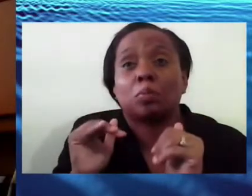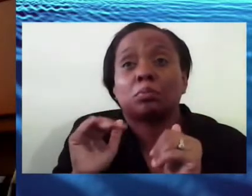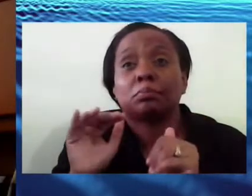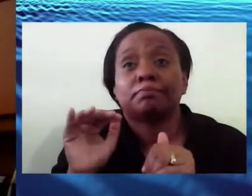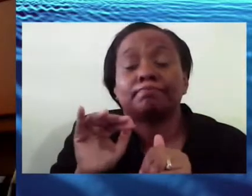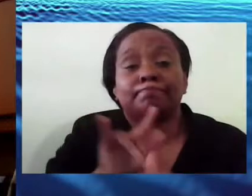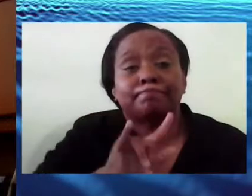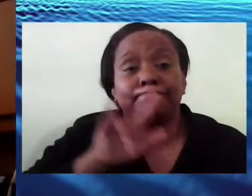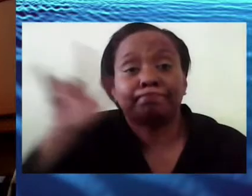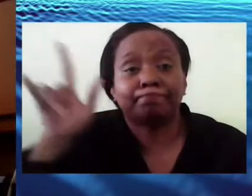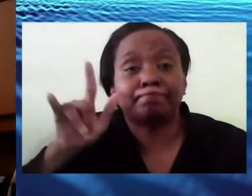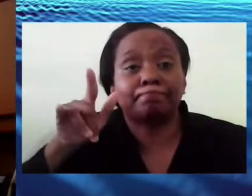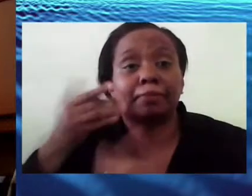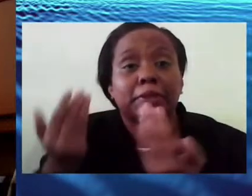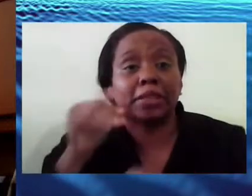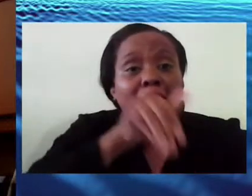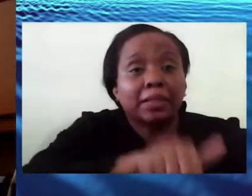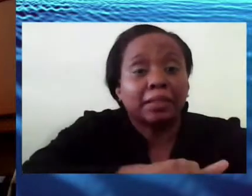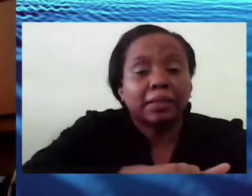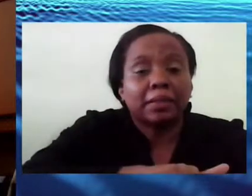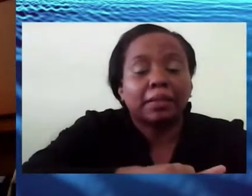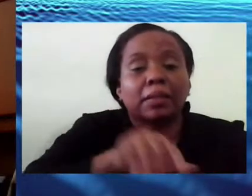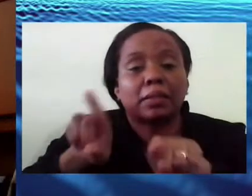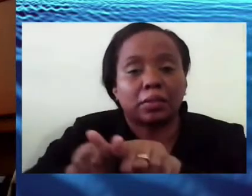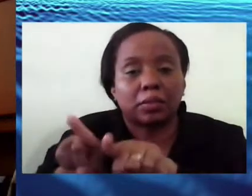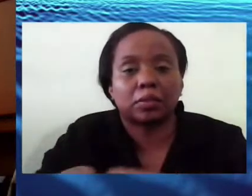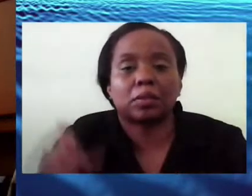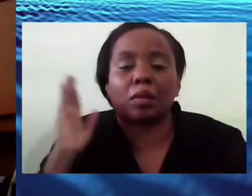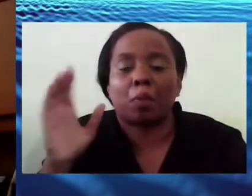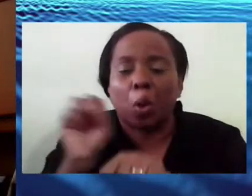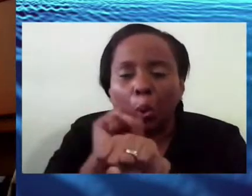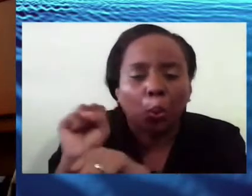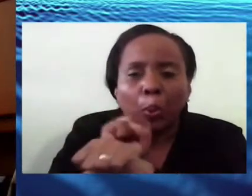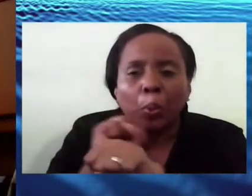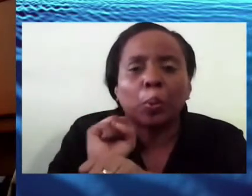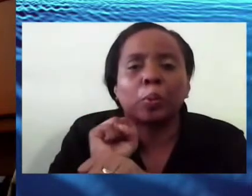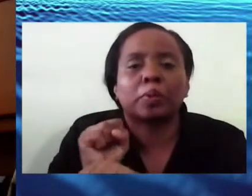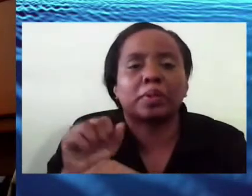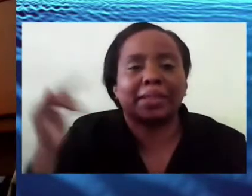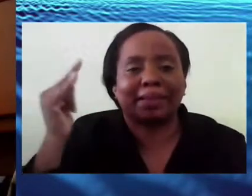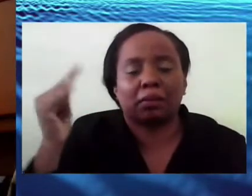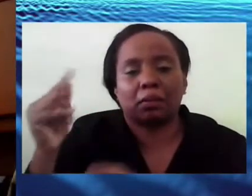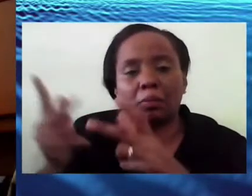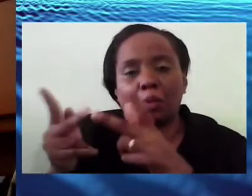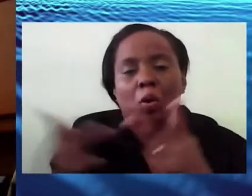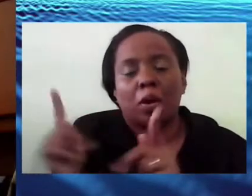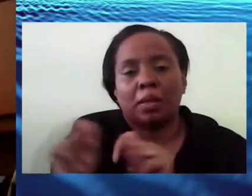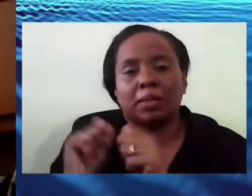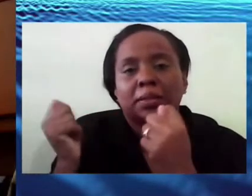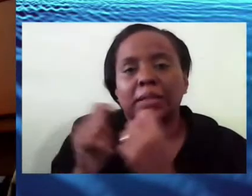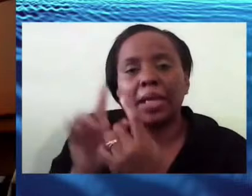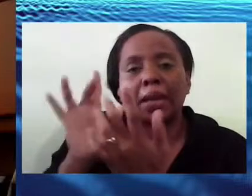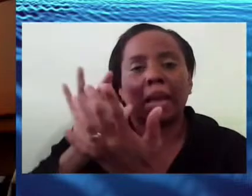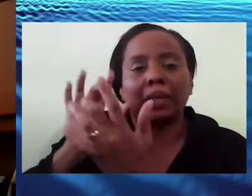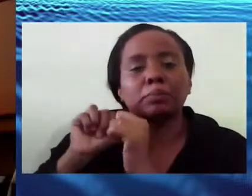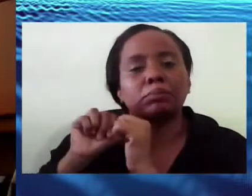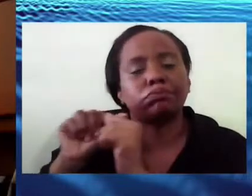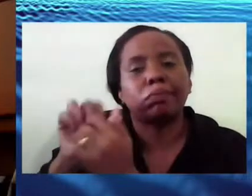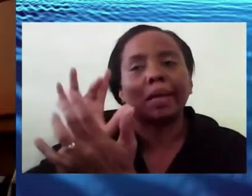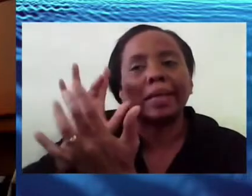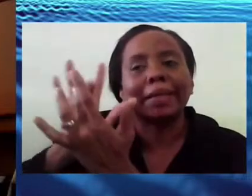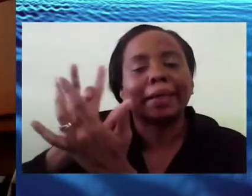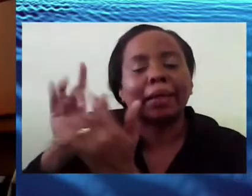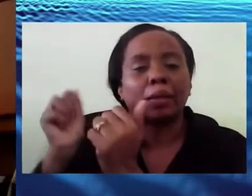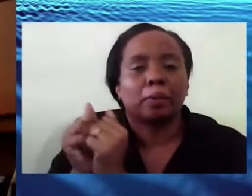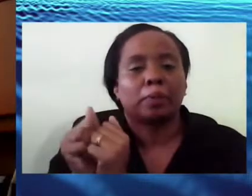as well. So we are going to be working closely with them. I know that the airport team has been in constant contact with the regional